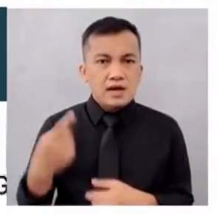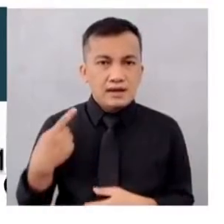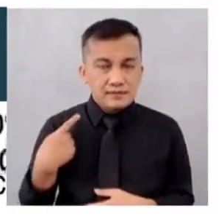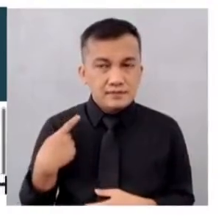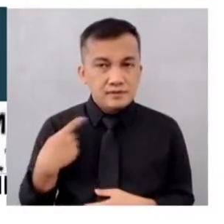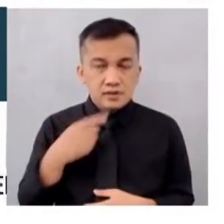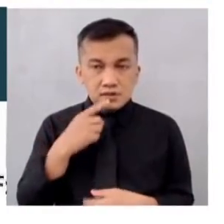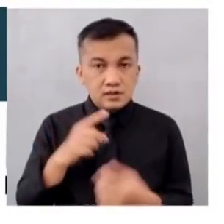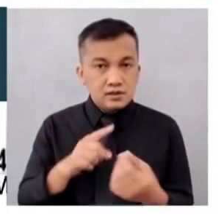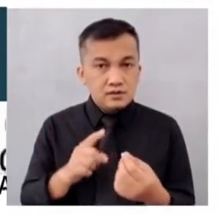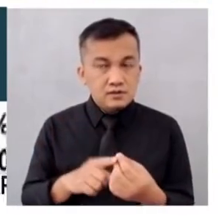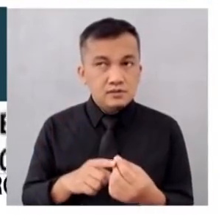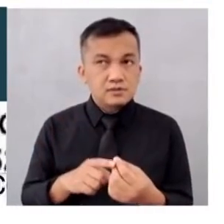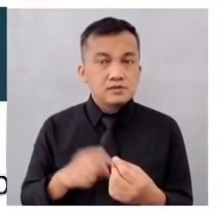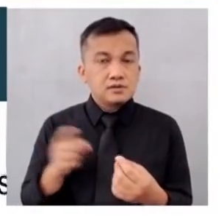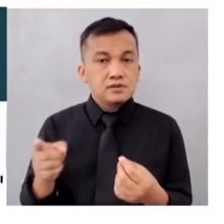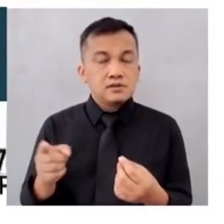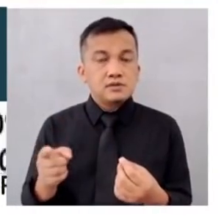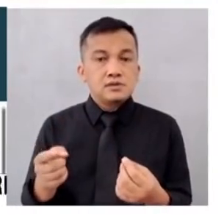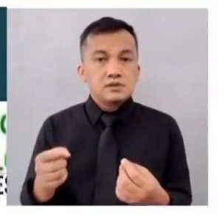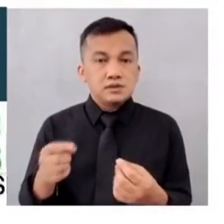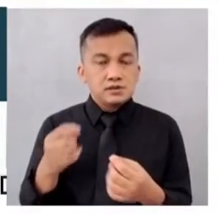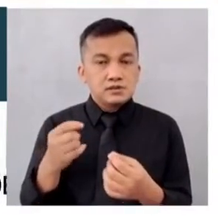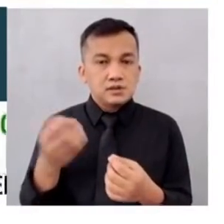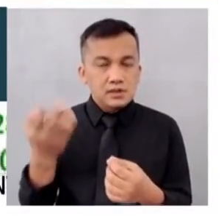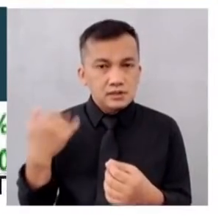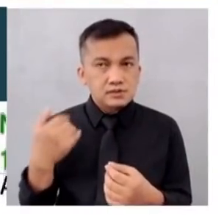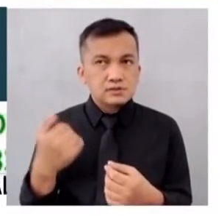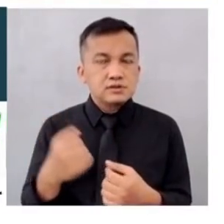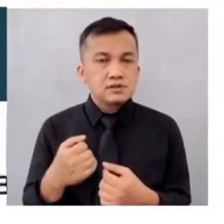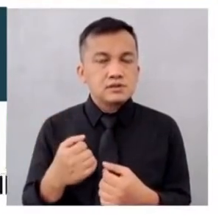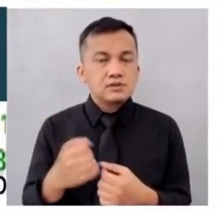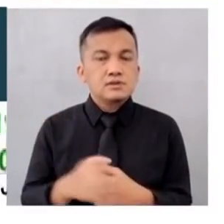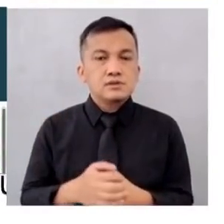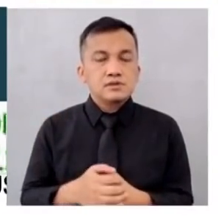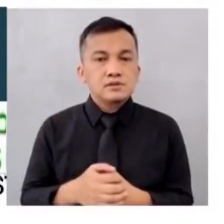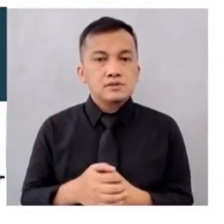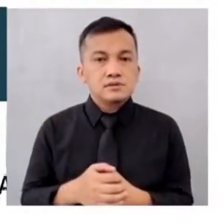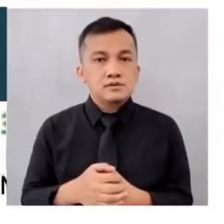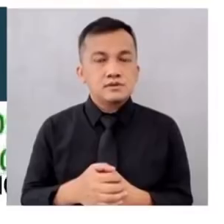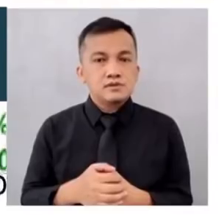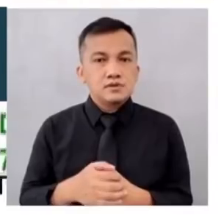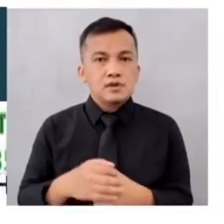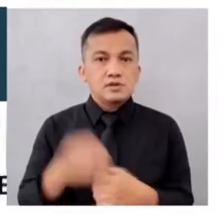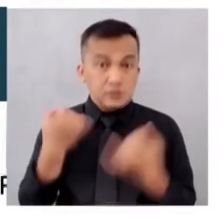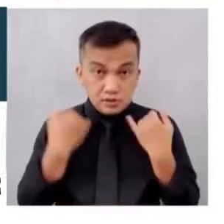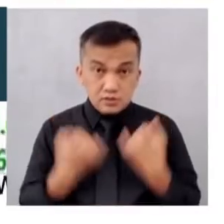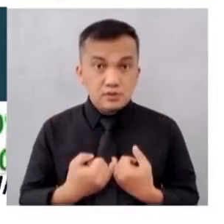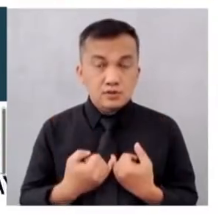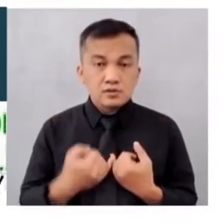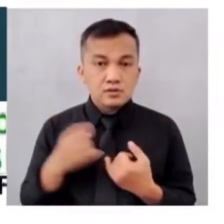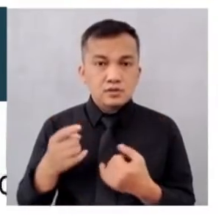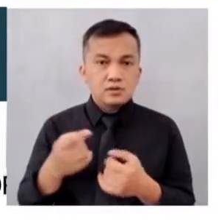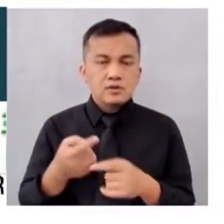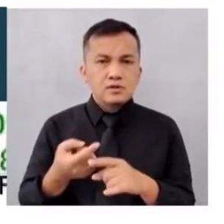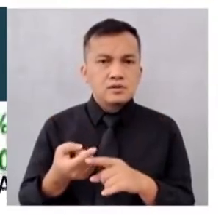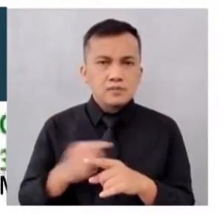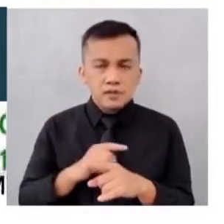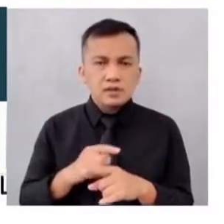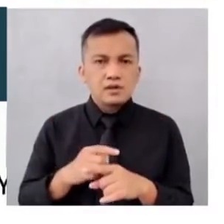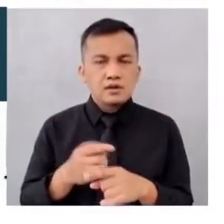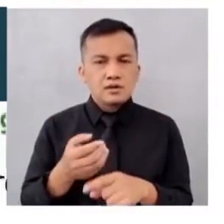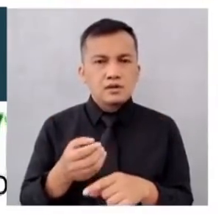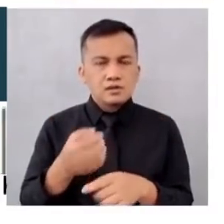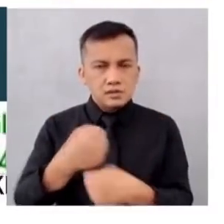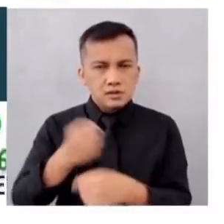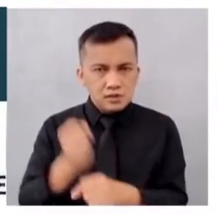inside their houses, land in other countries, jewelry that was confiscated or still being